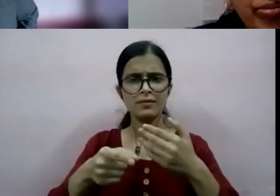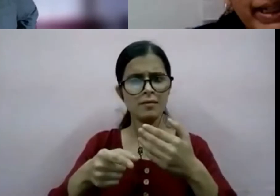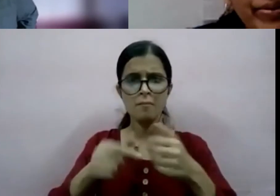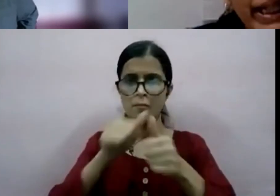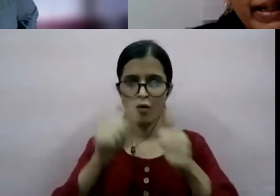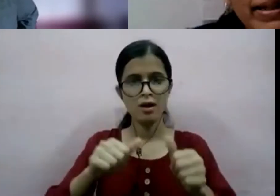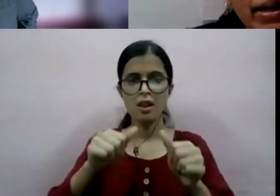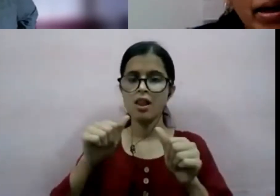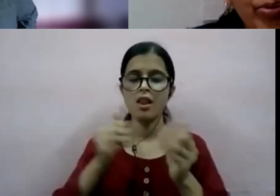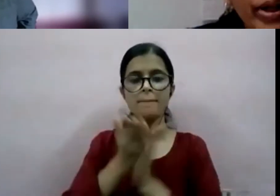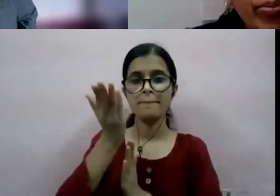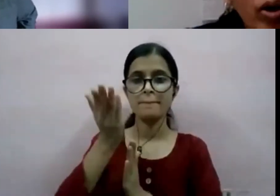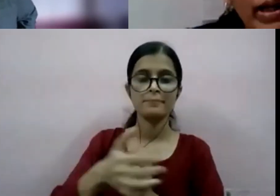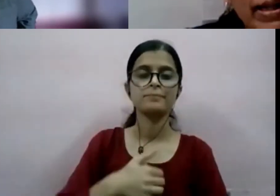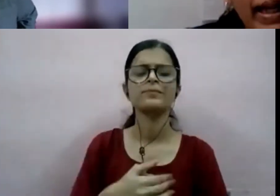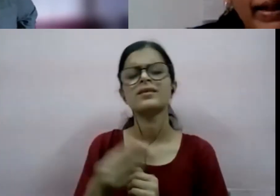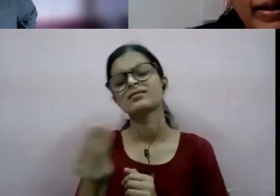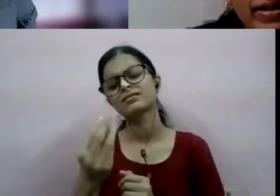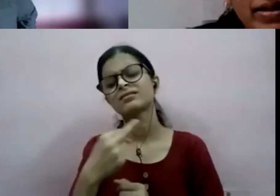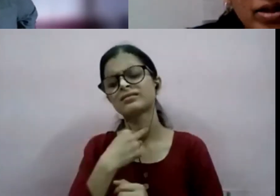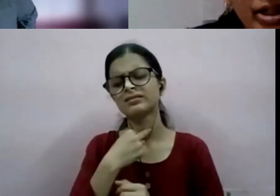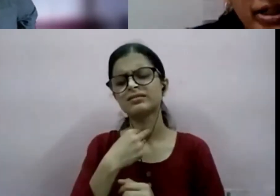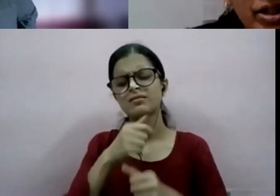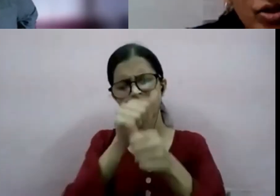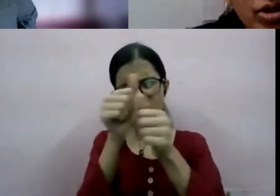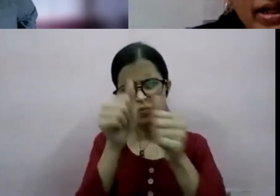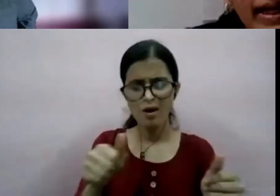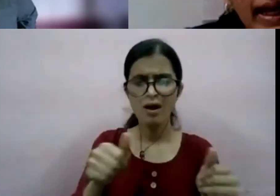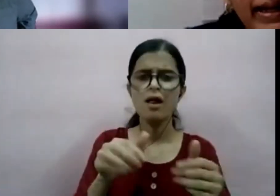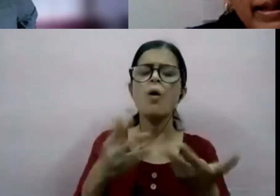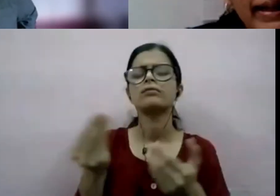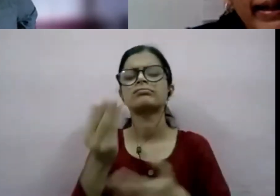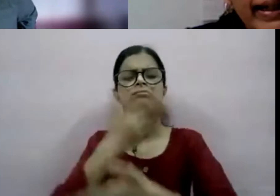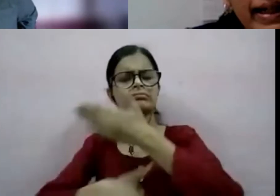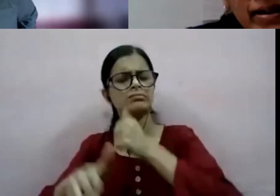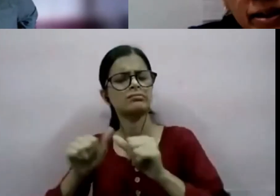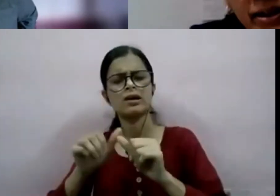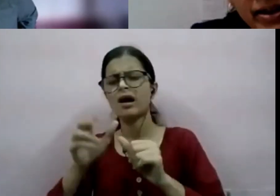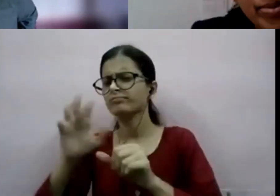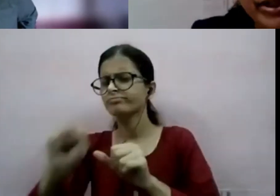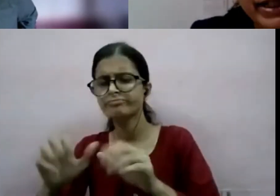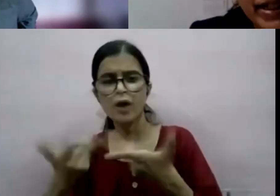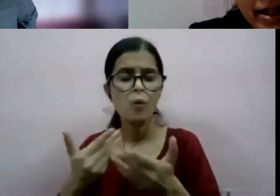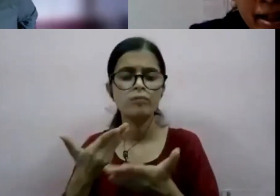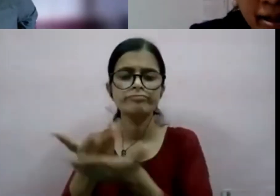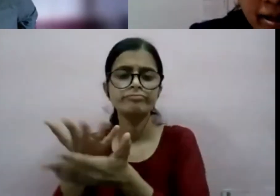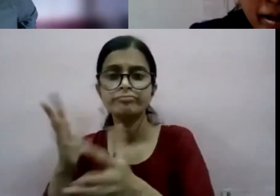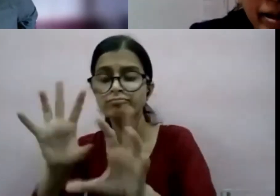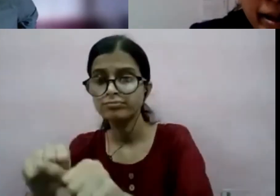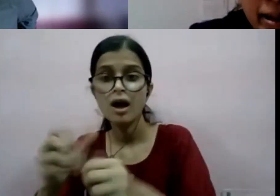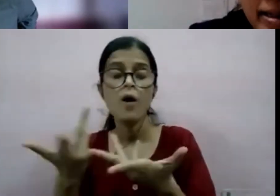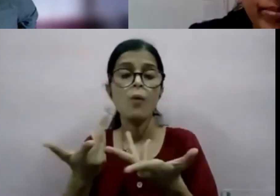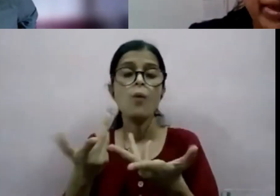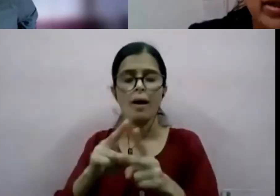Sometimes probably we get stuck up with models than address the disability issues. And secondly, can critical disability studies and